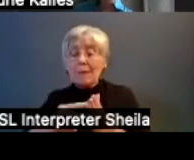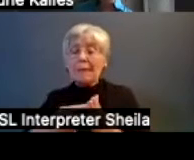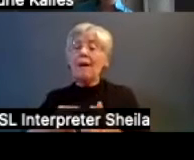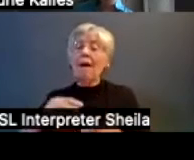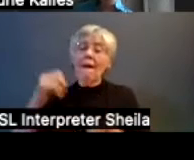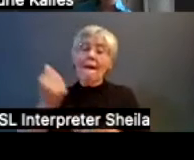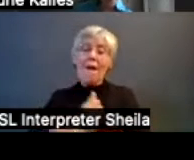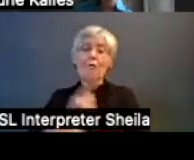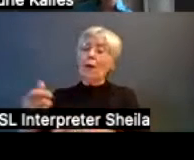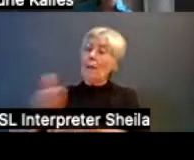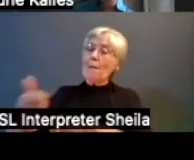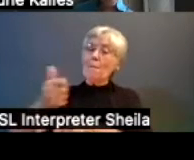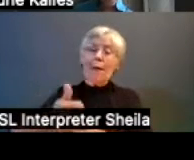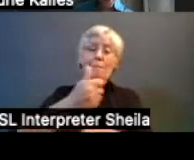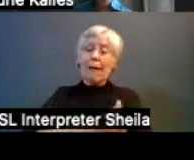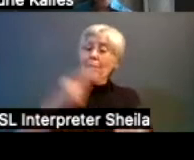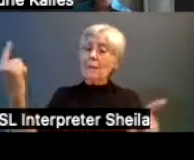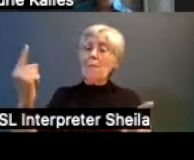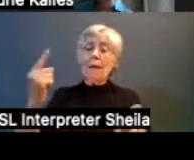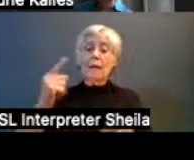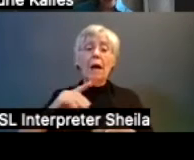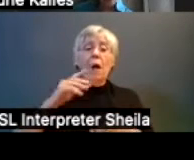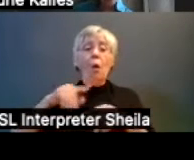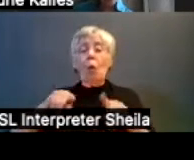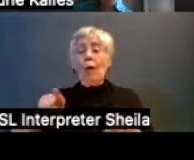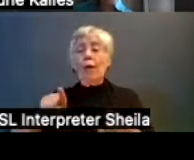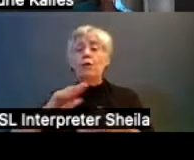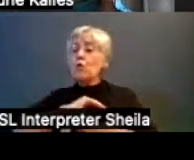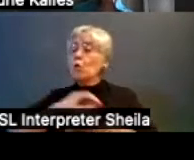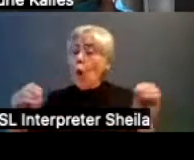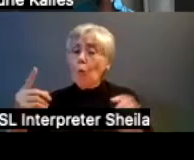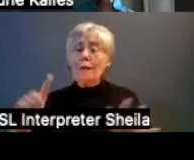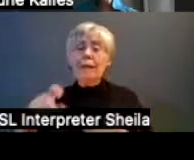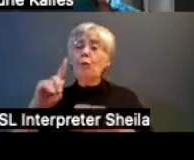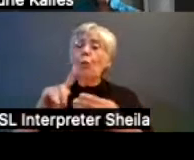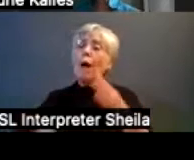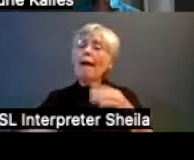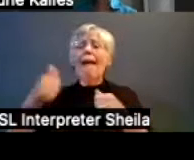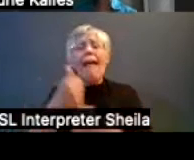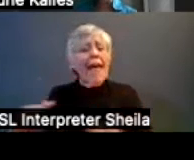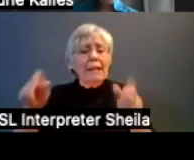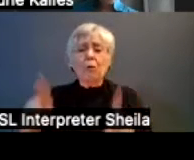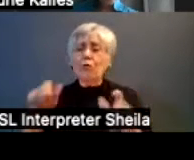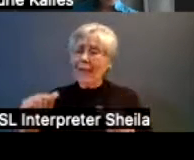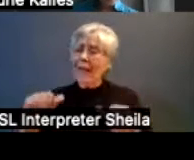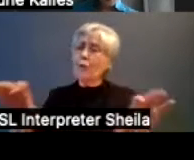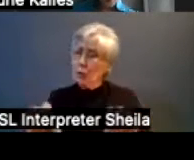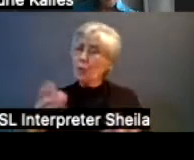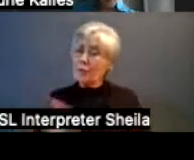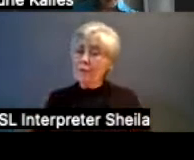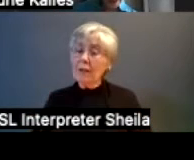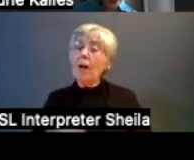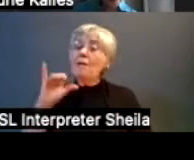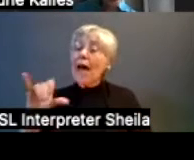blamed somebody when nobody did what anybody could have done. So the message,